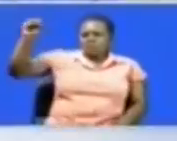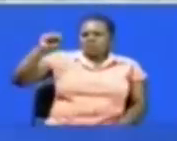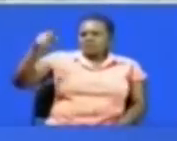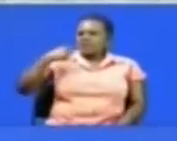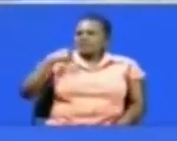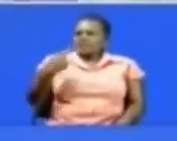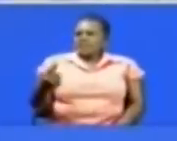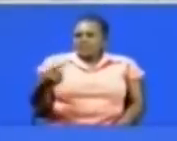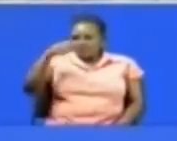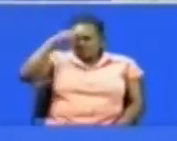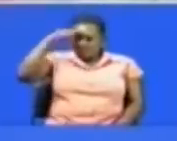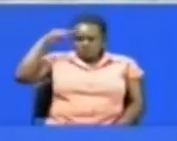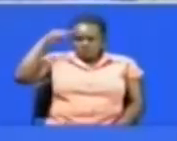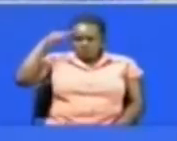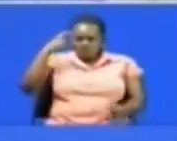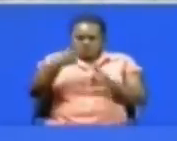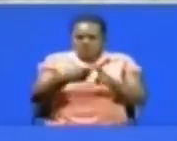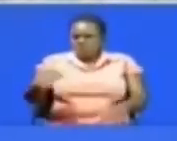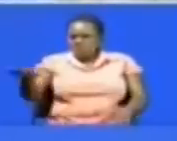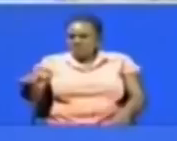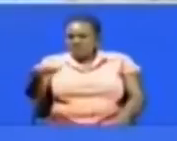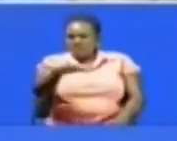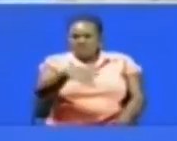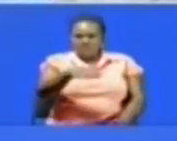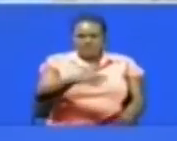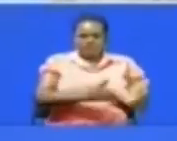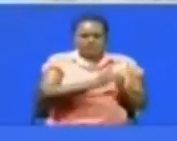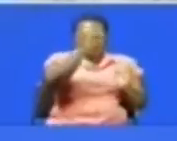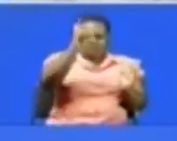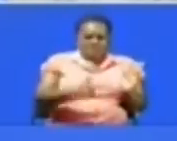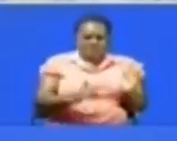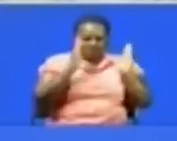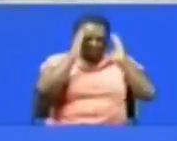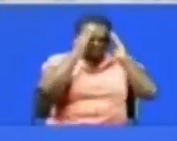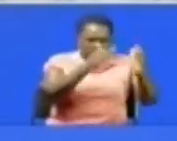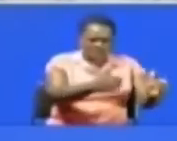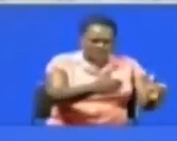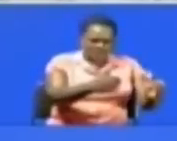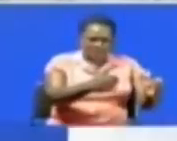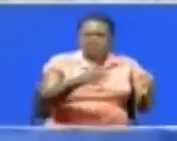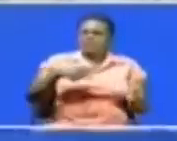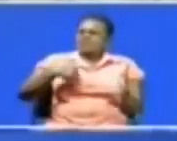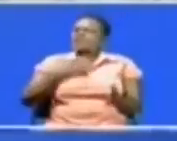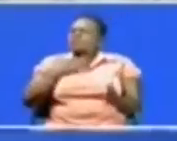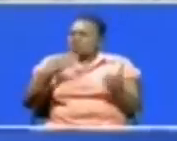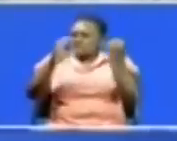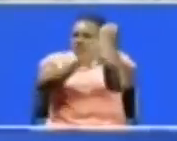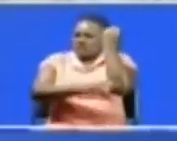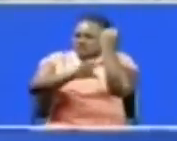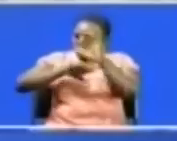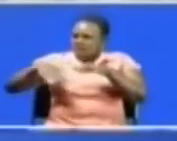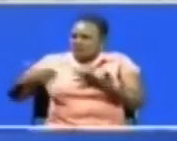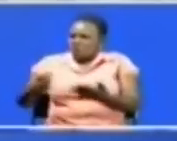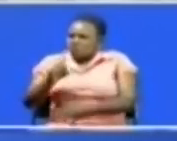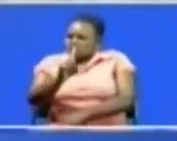kusema ati kwa sababu mtu ametoka pahali fulani ati kusema maendeleo itaelekezwa pahali fulani. We want a country where